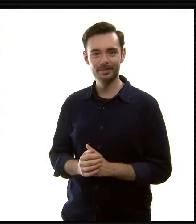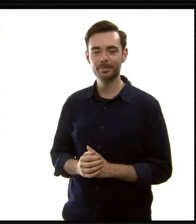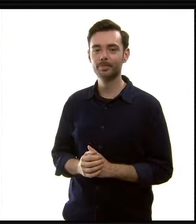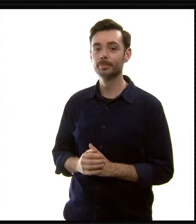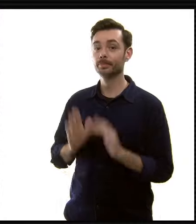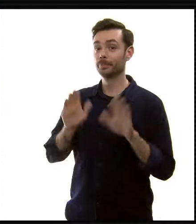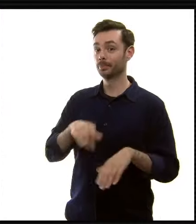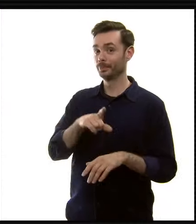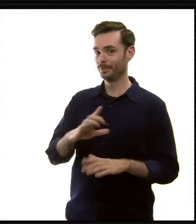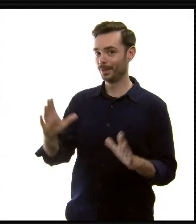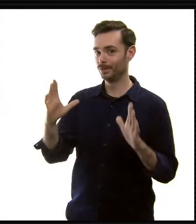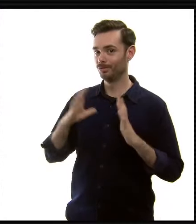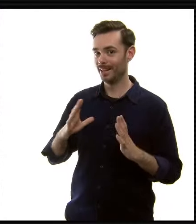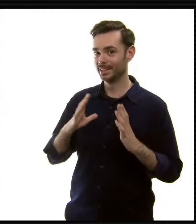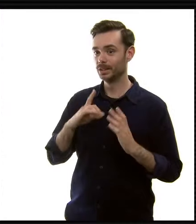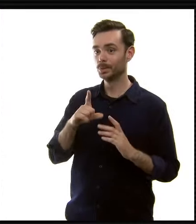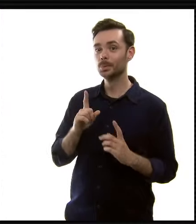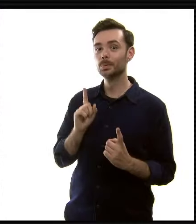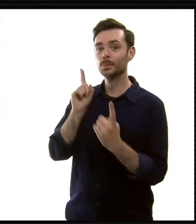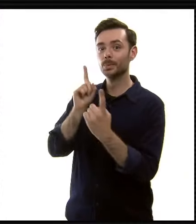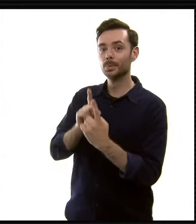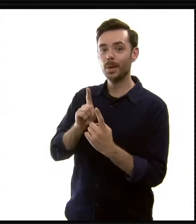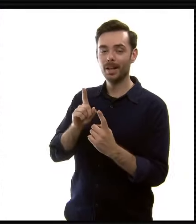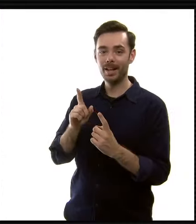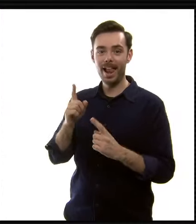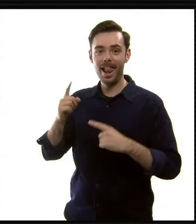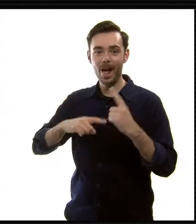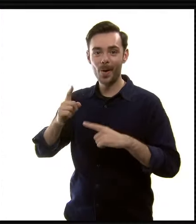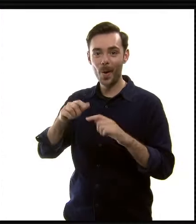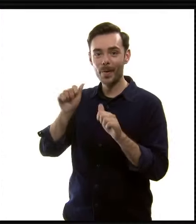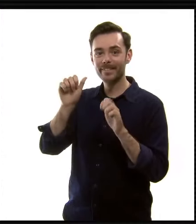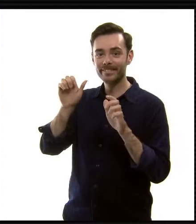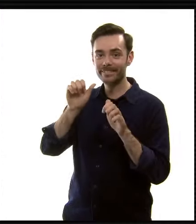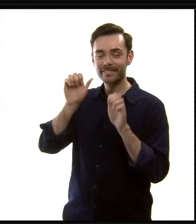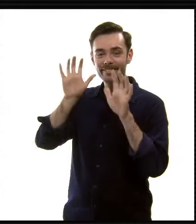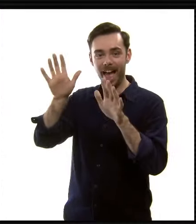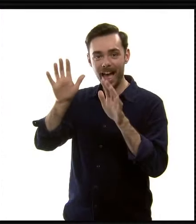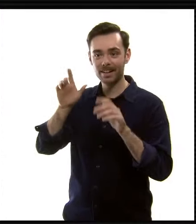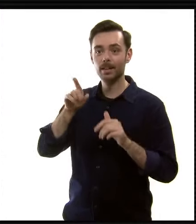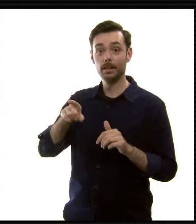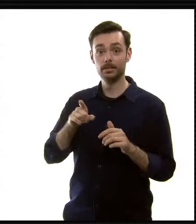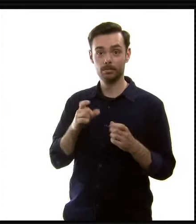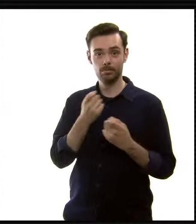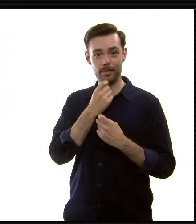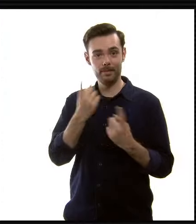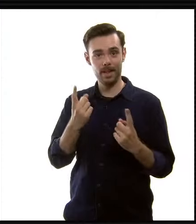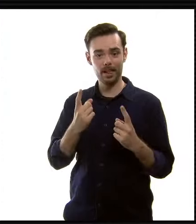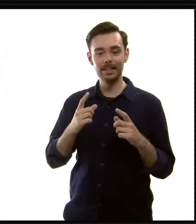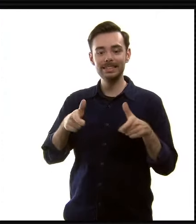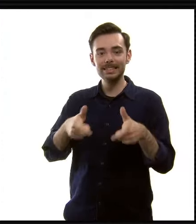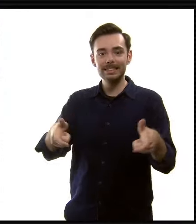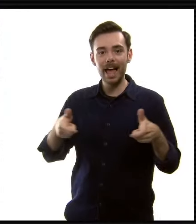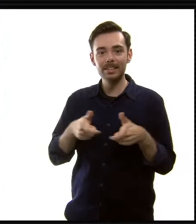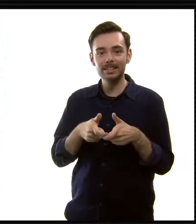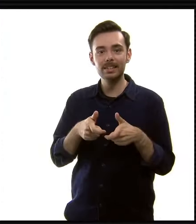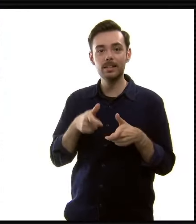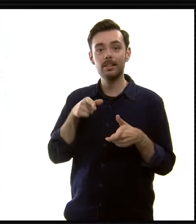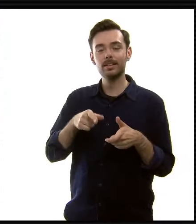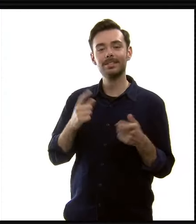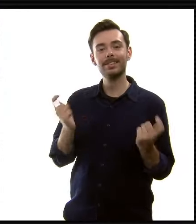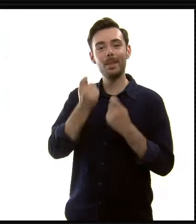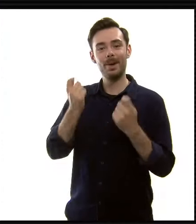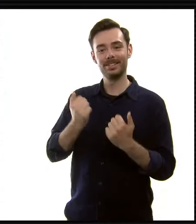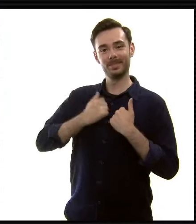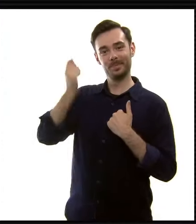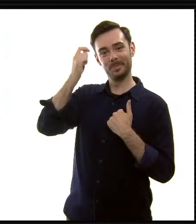very special LEGO fan and a rather extraordinary LEGO set that celebrates 90 years of play and might be familiar to a